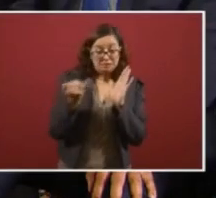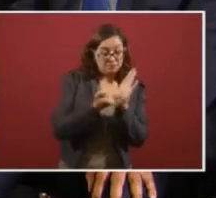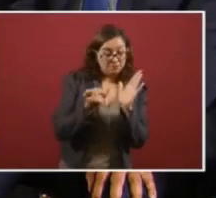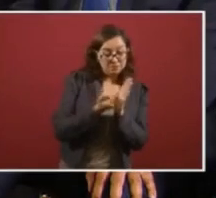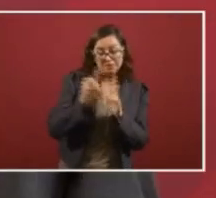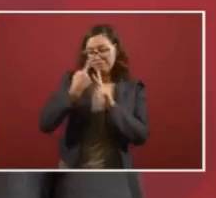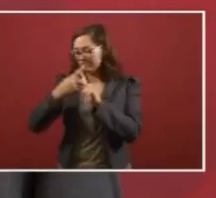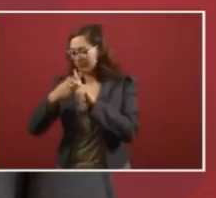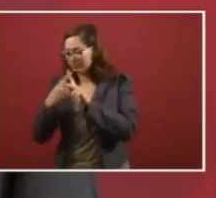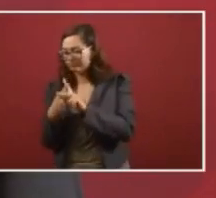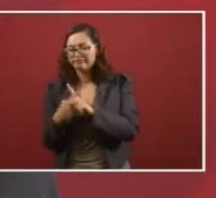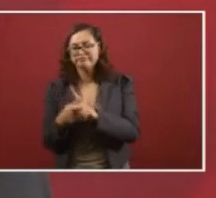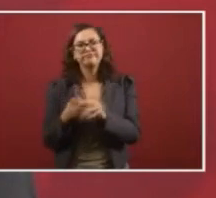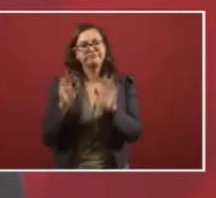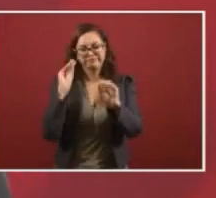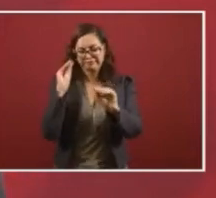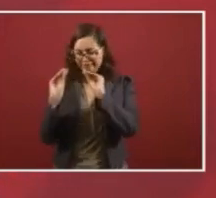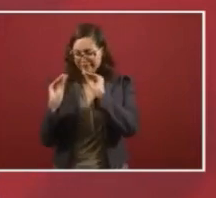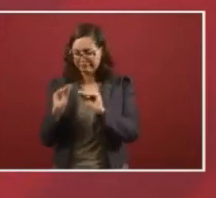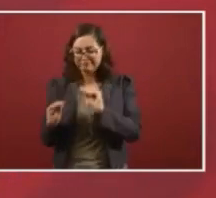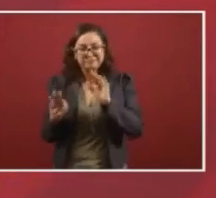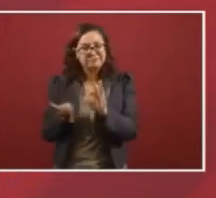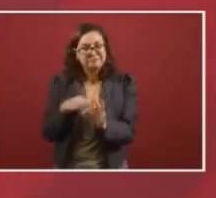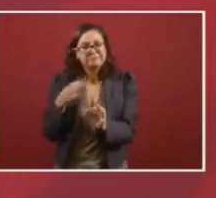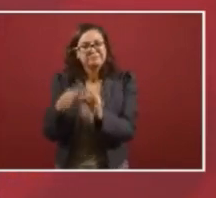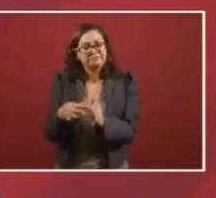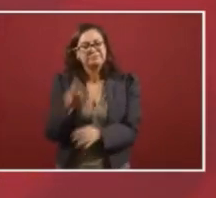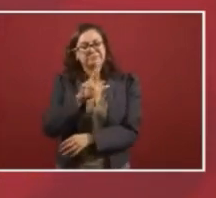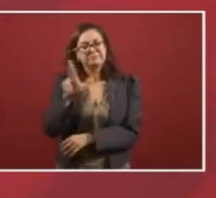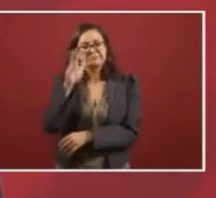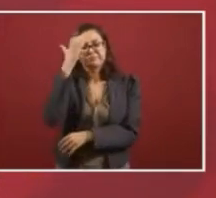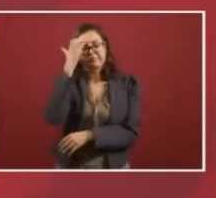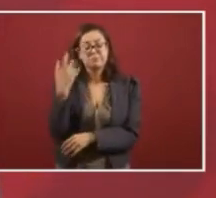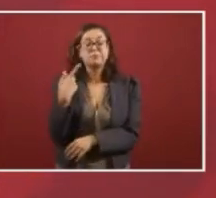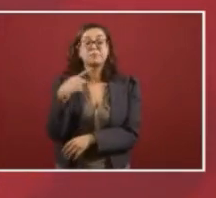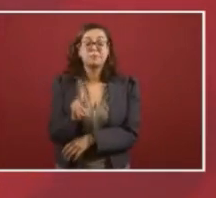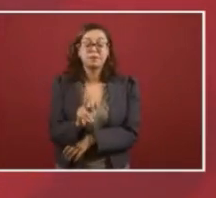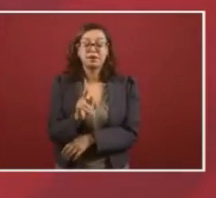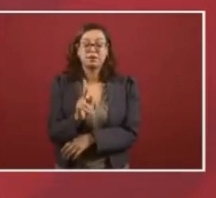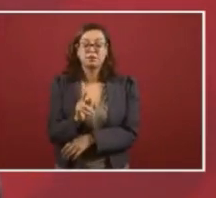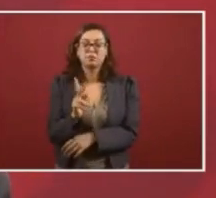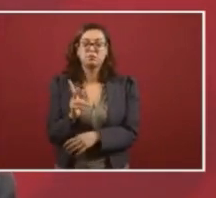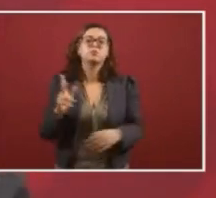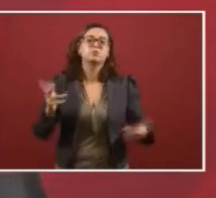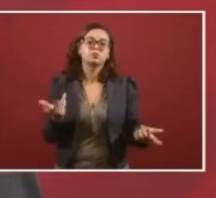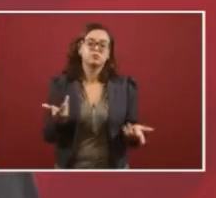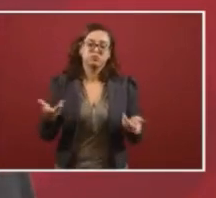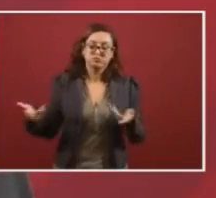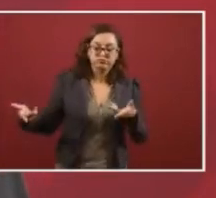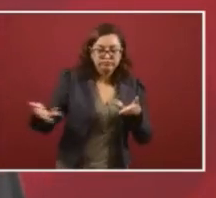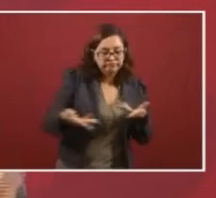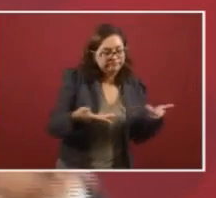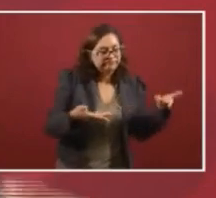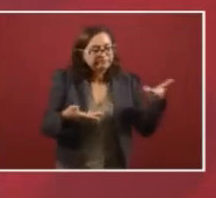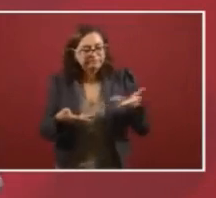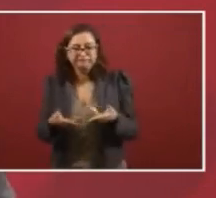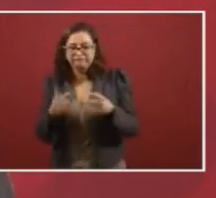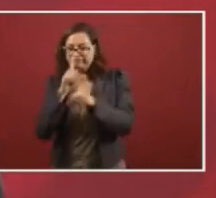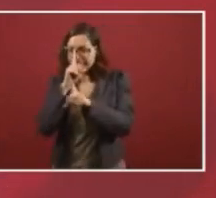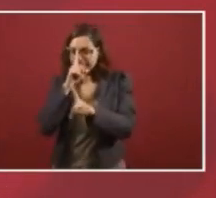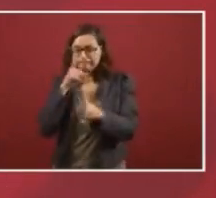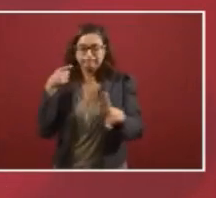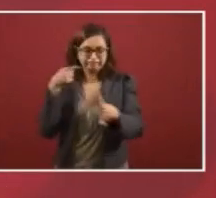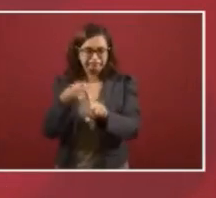terms, the financiers and the companies. They wanted to come to this point